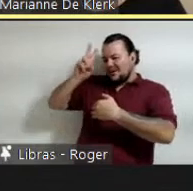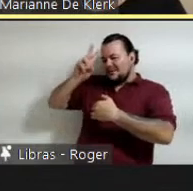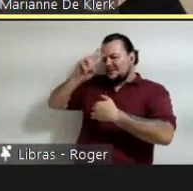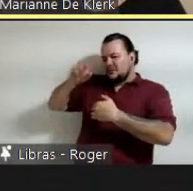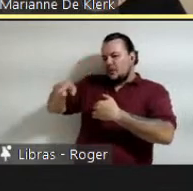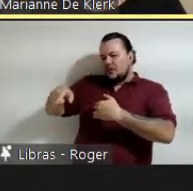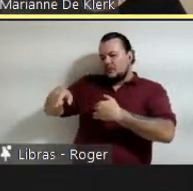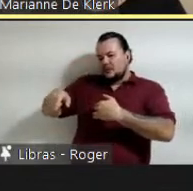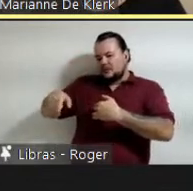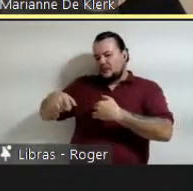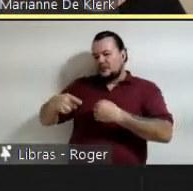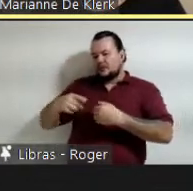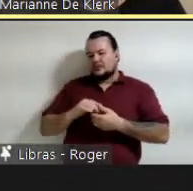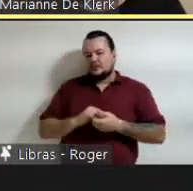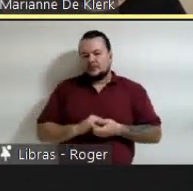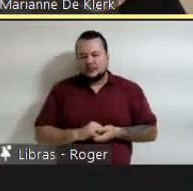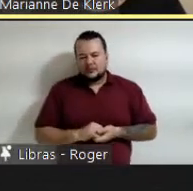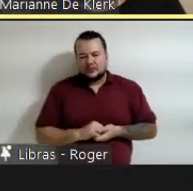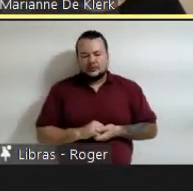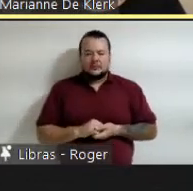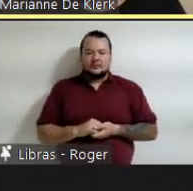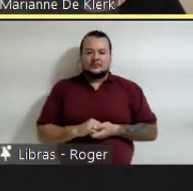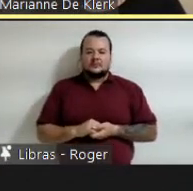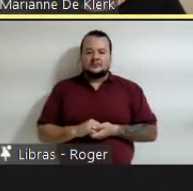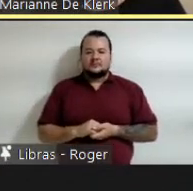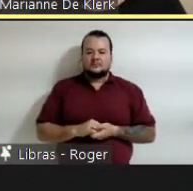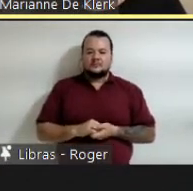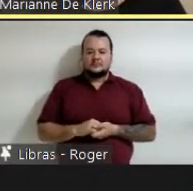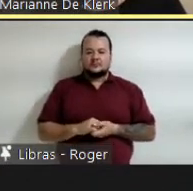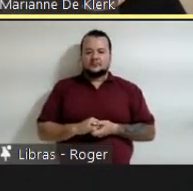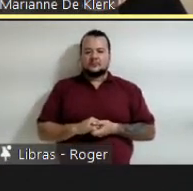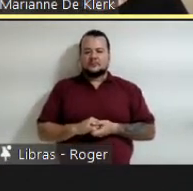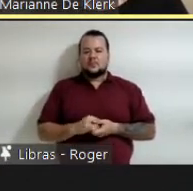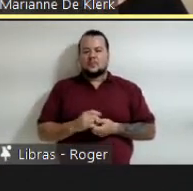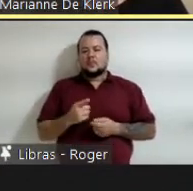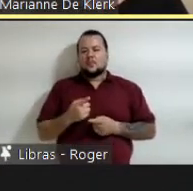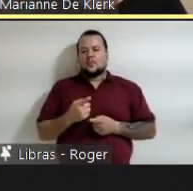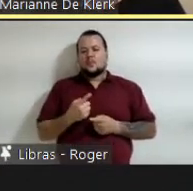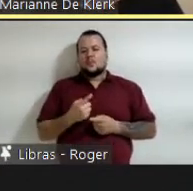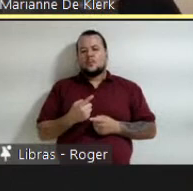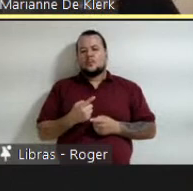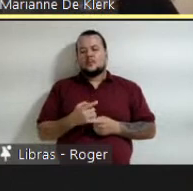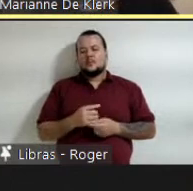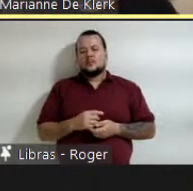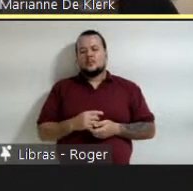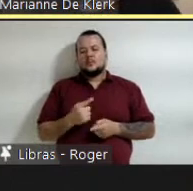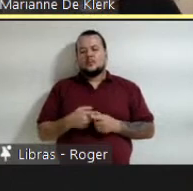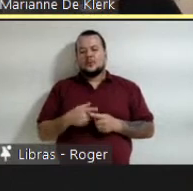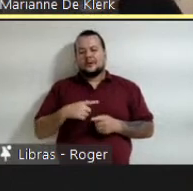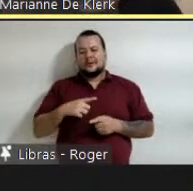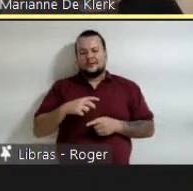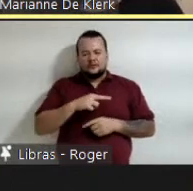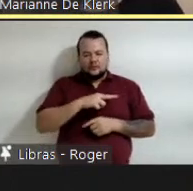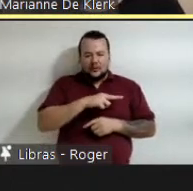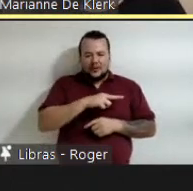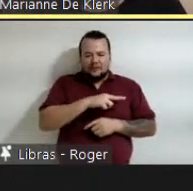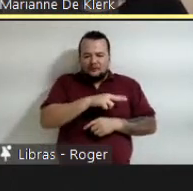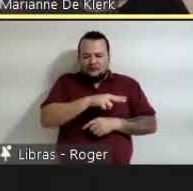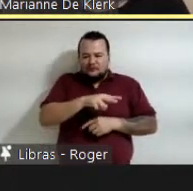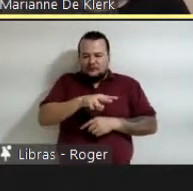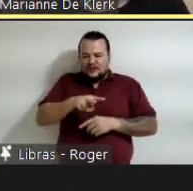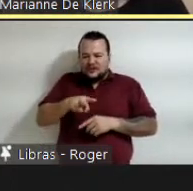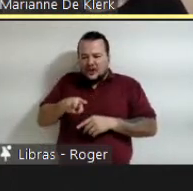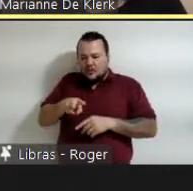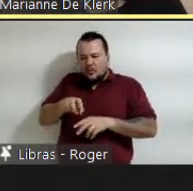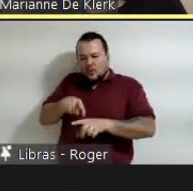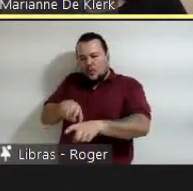site, low-grade buildings, very much a town, in addition to the very beloved Capitol Theatre, which the government now